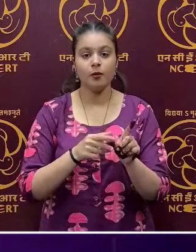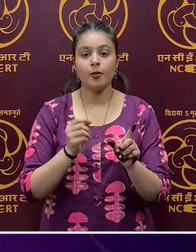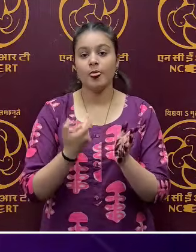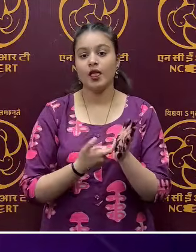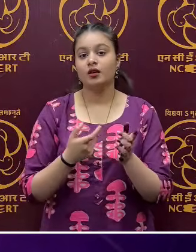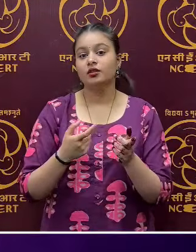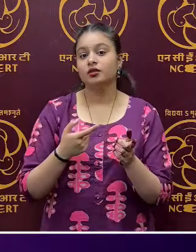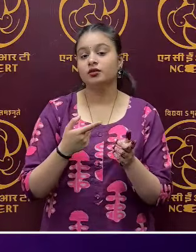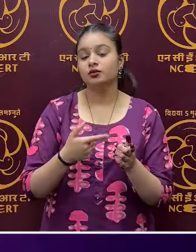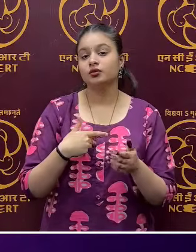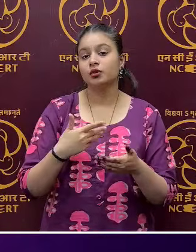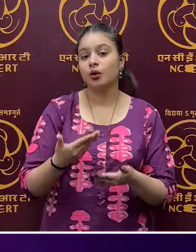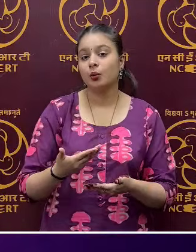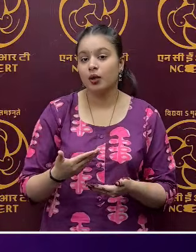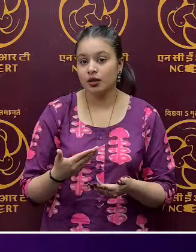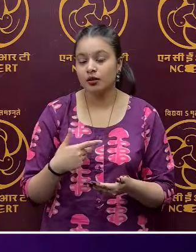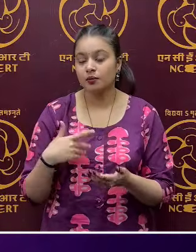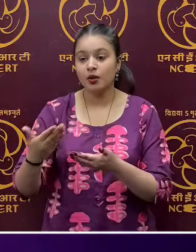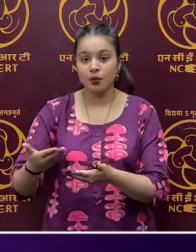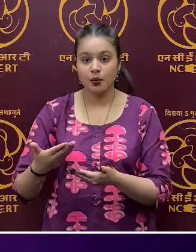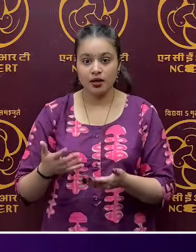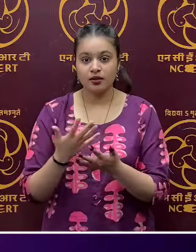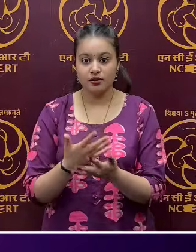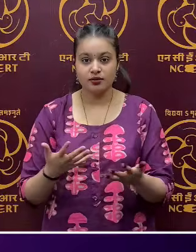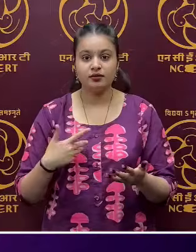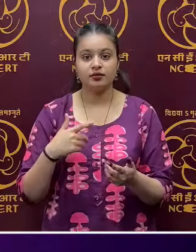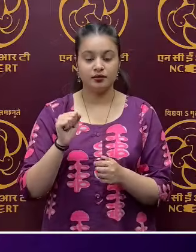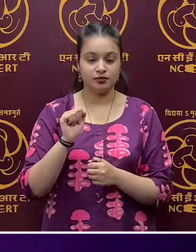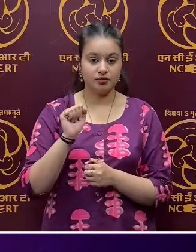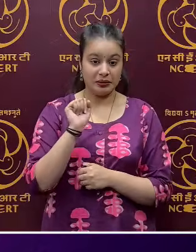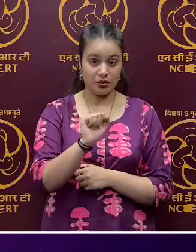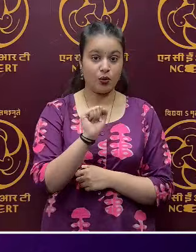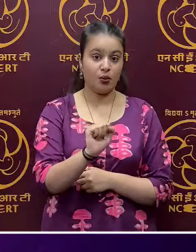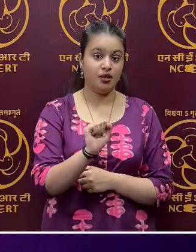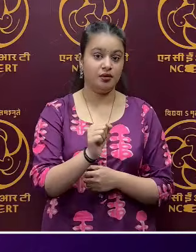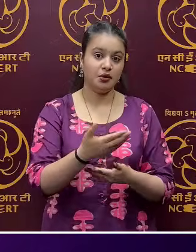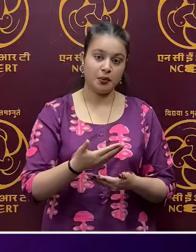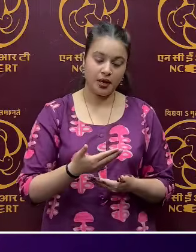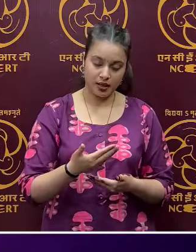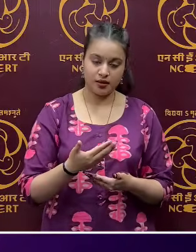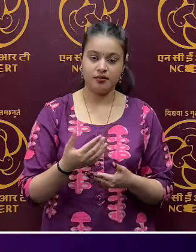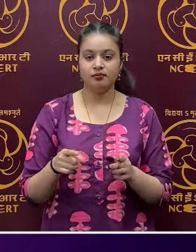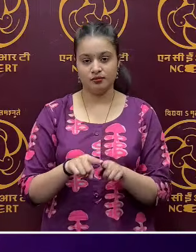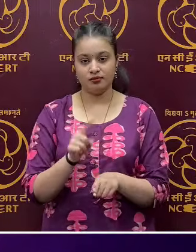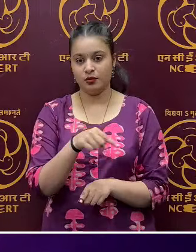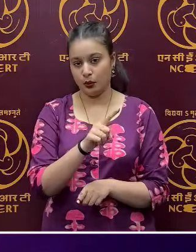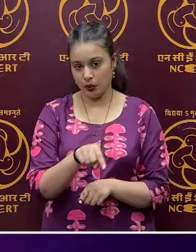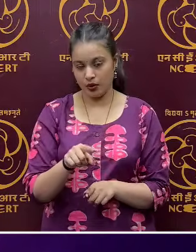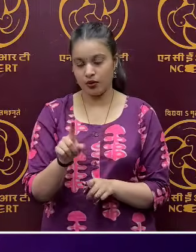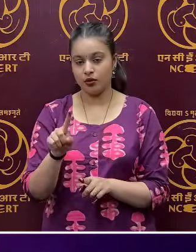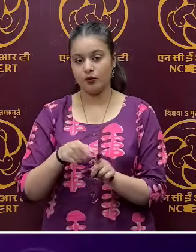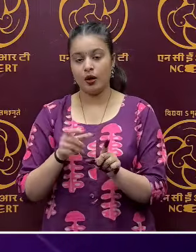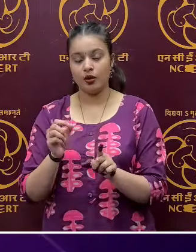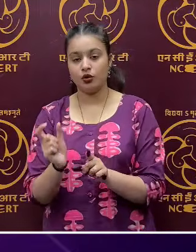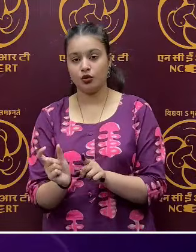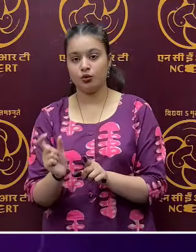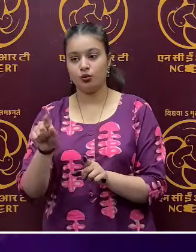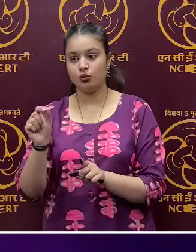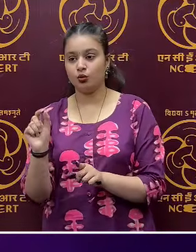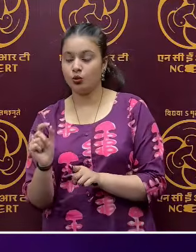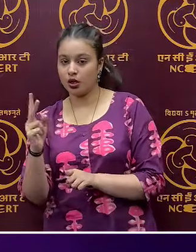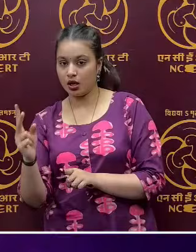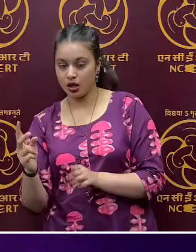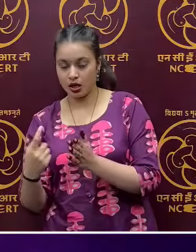mean a thing called welcome which belongs to you. To you, Yeah. okay. Okay. Then we have